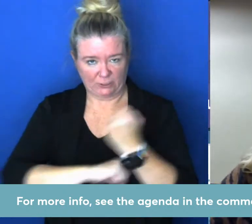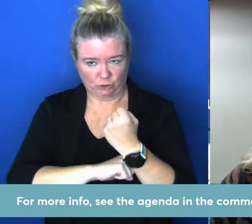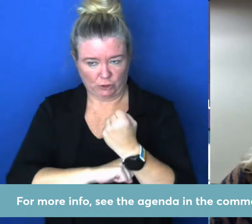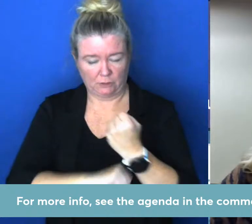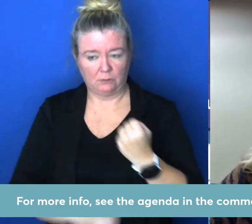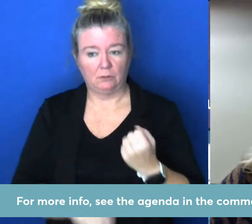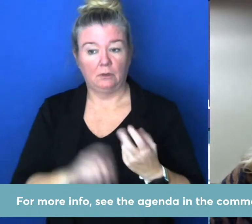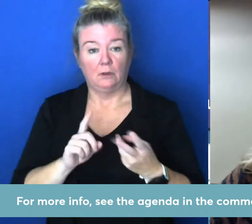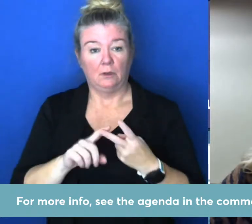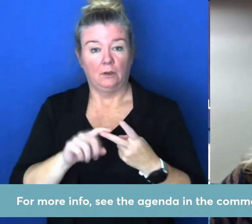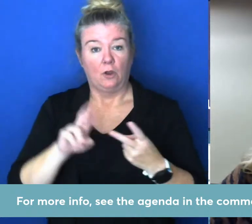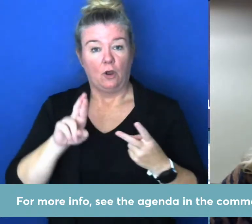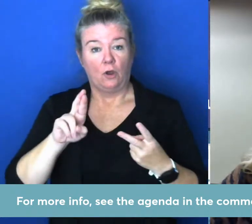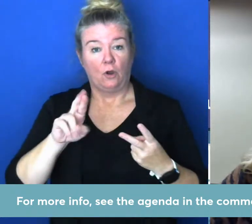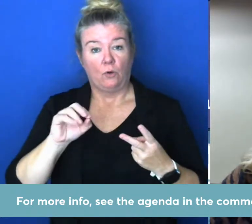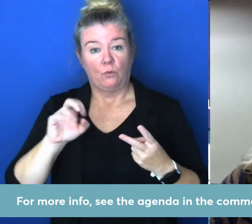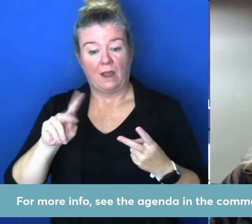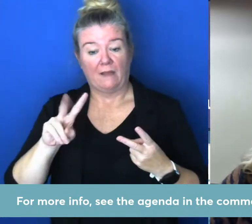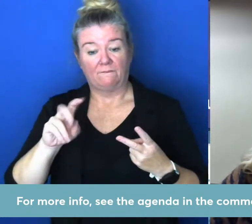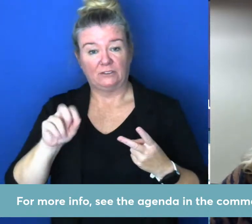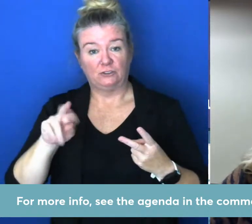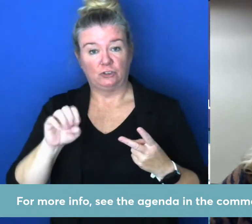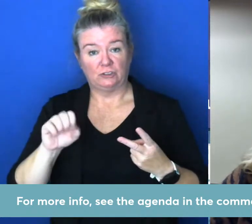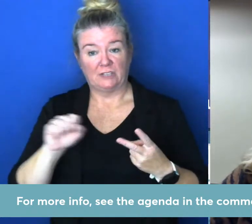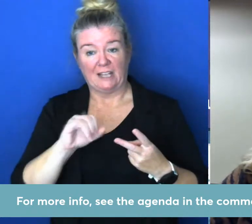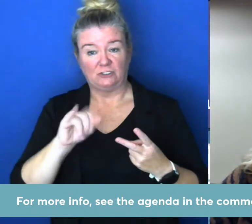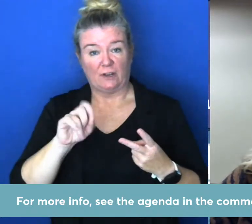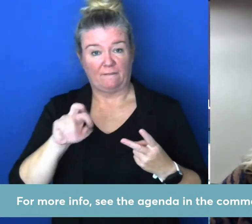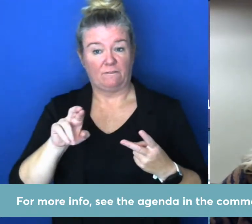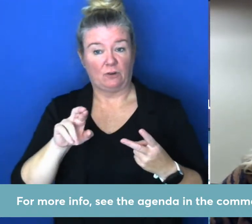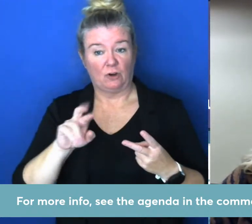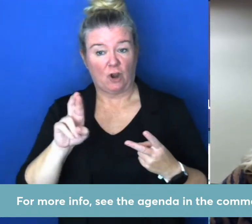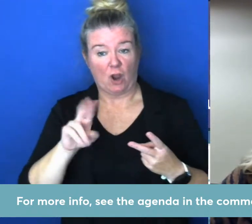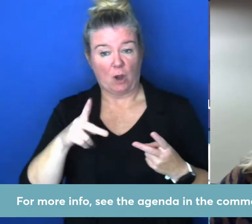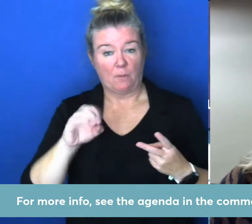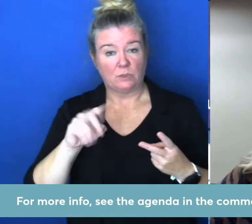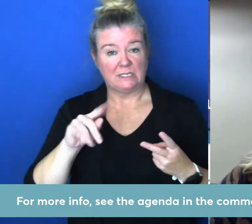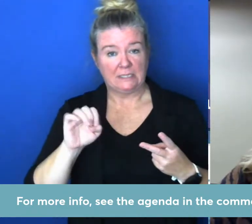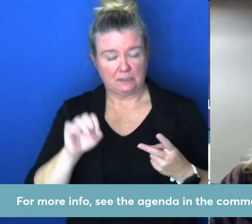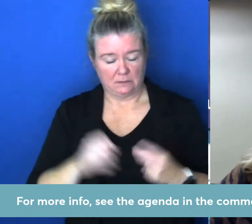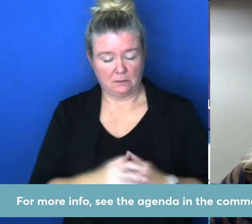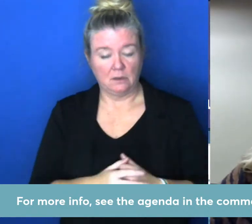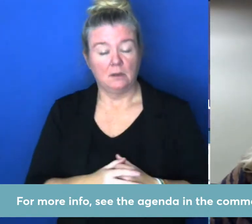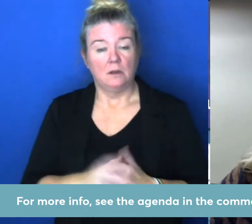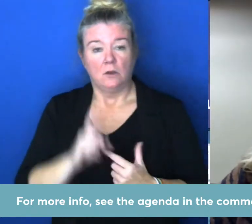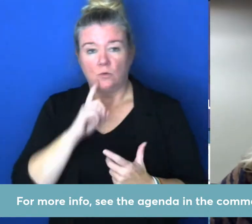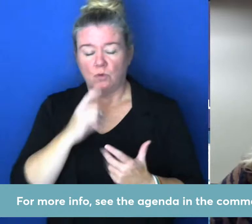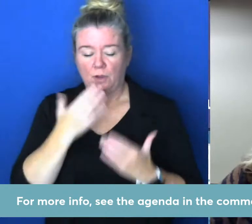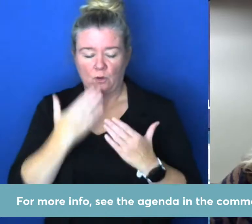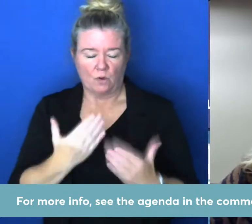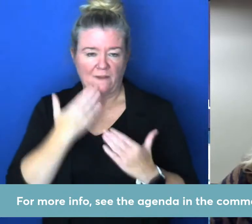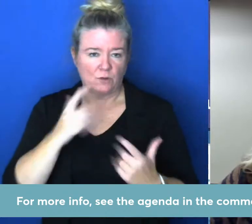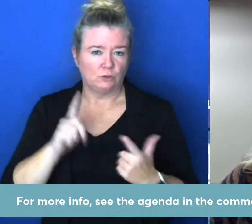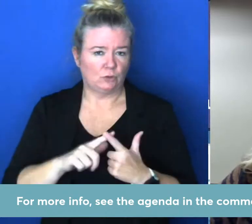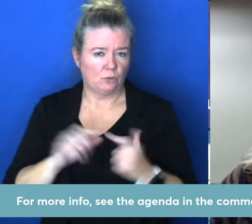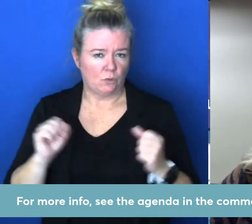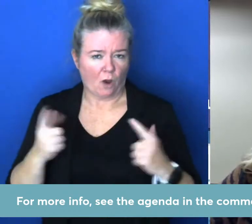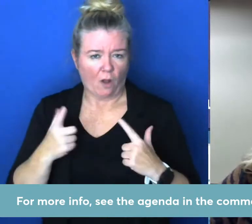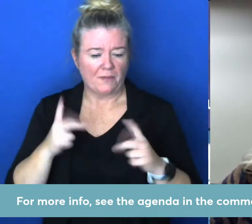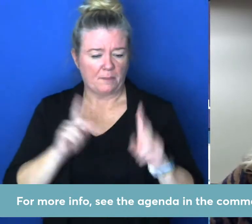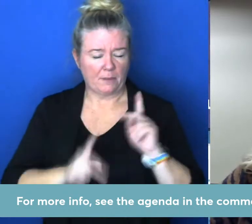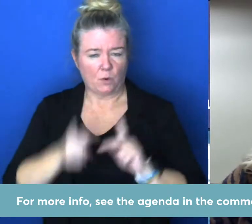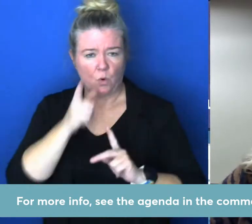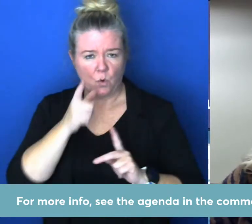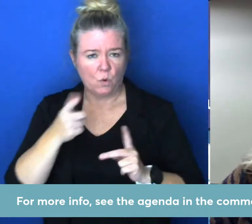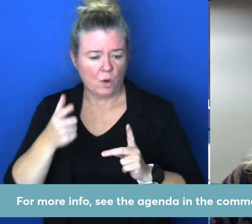Rock Ventures, and Jennifer R. Poteet. We are also very grateful to all of the individuals